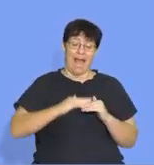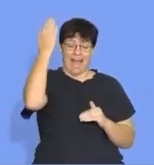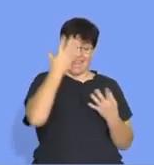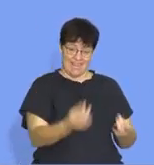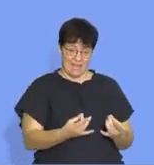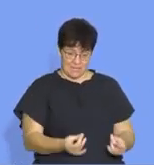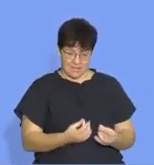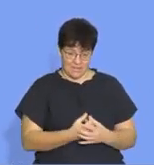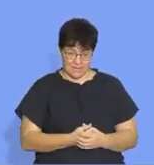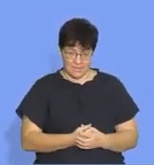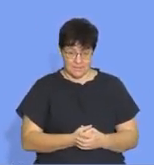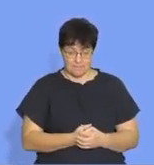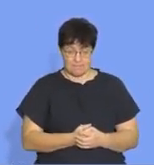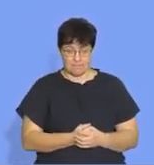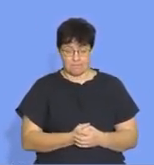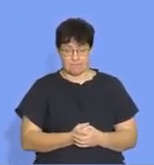say factor,